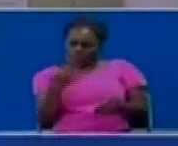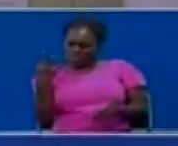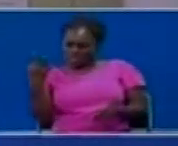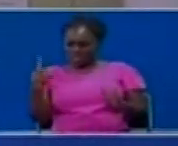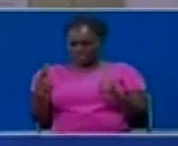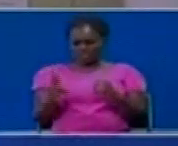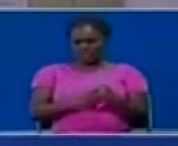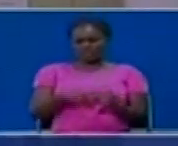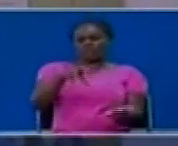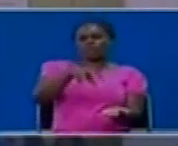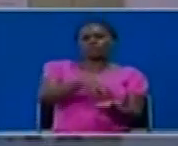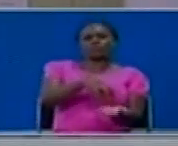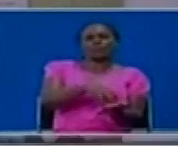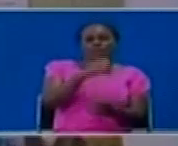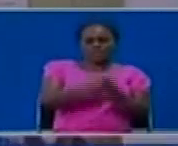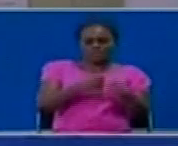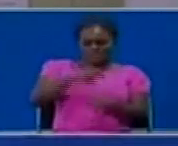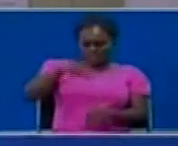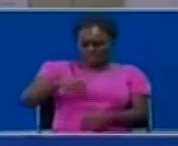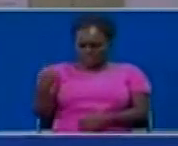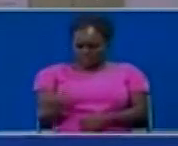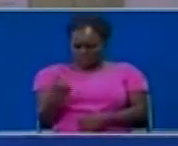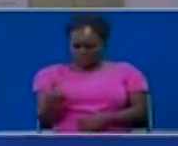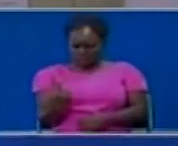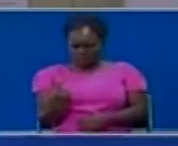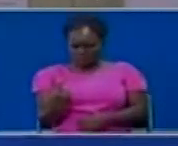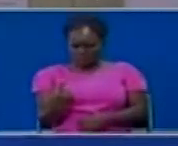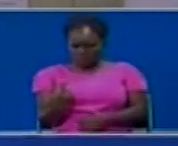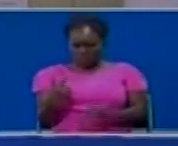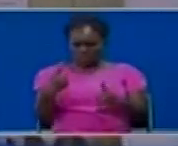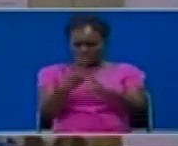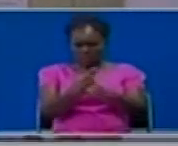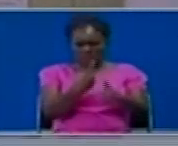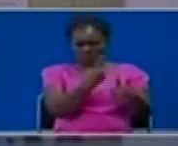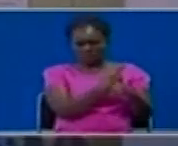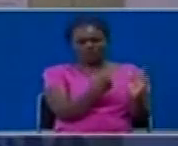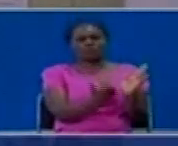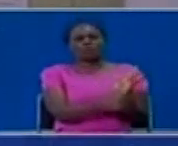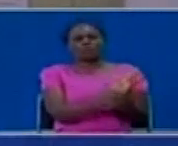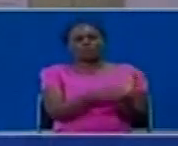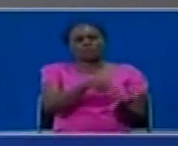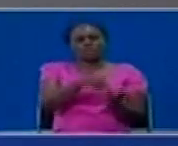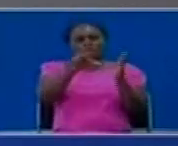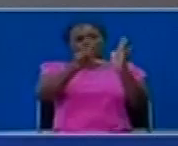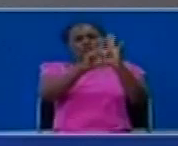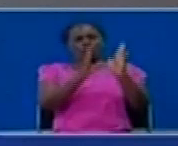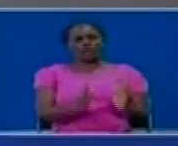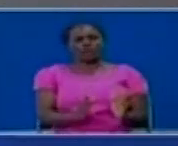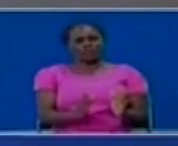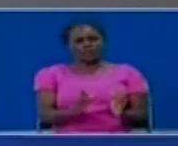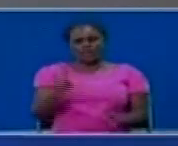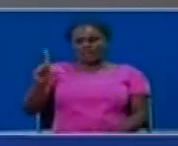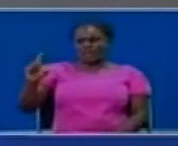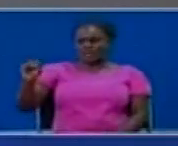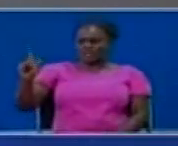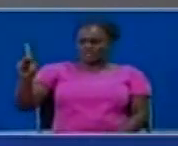37 cases this year alone, addressing different issues, particularly with lawyers. What the Law Society should do